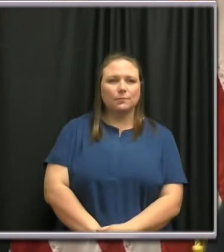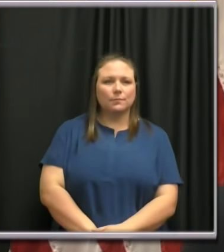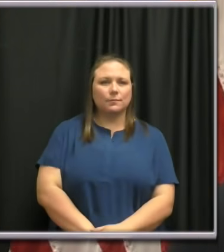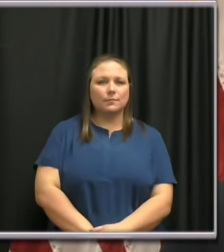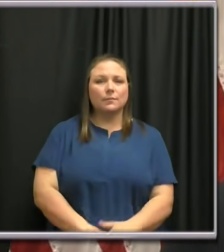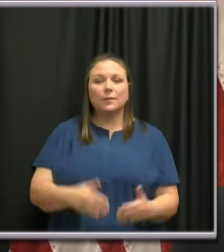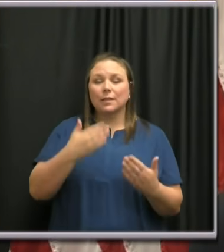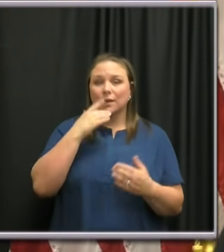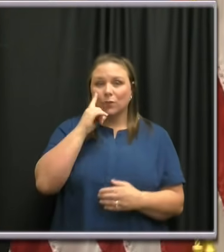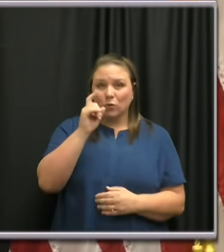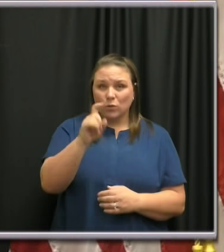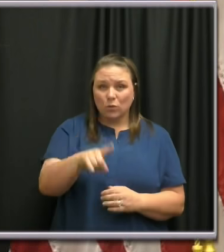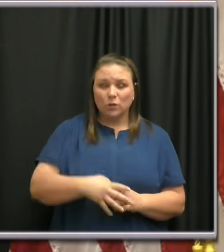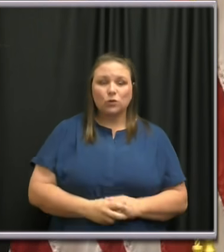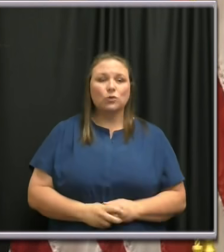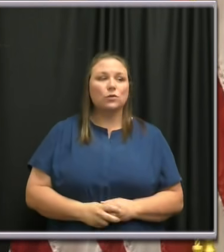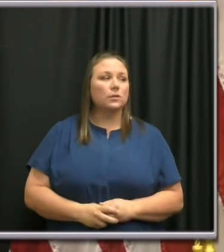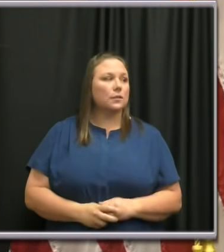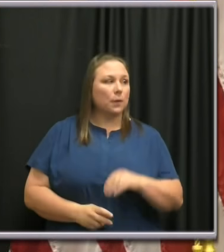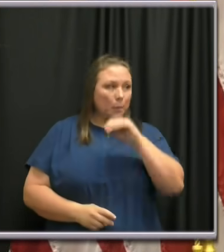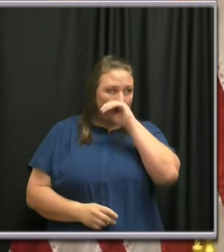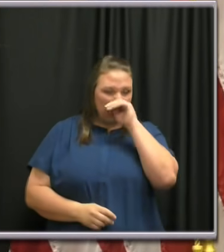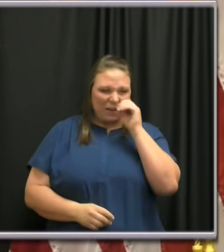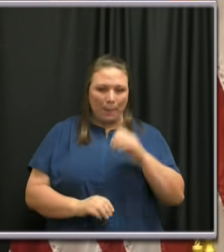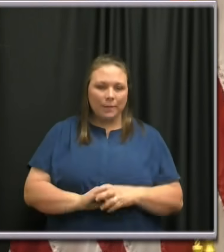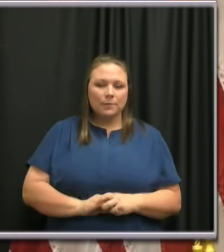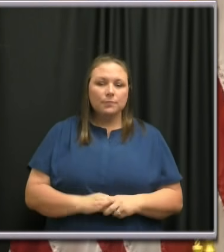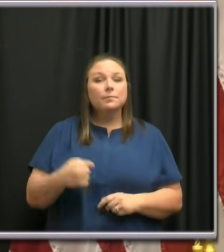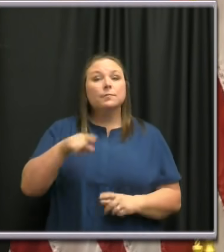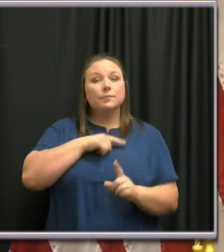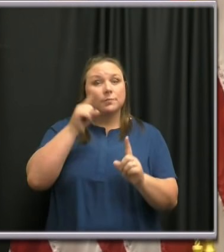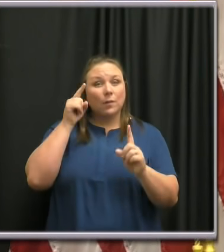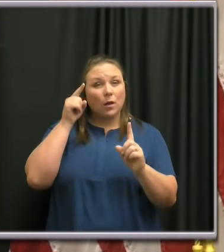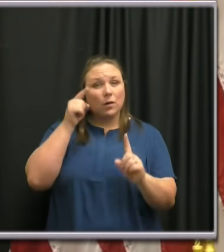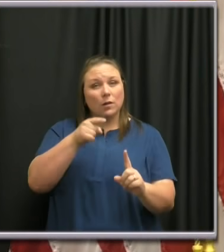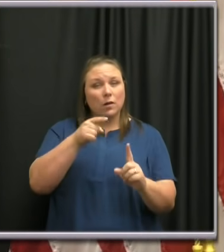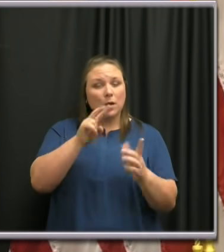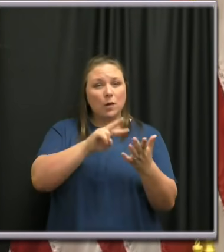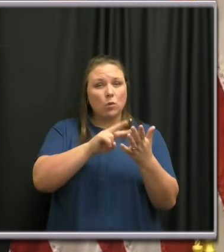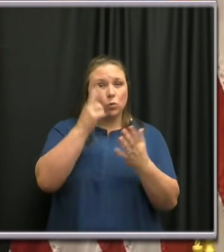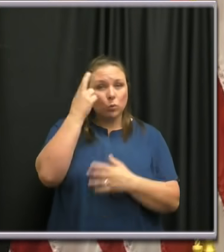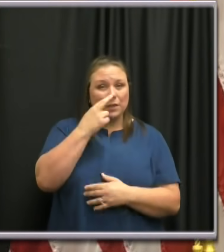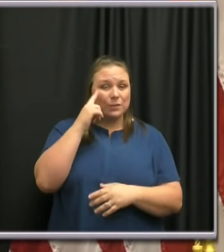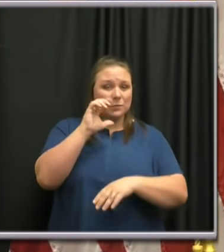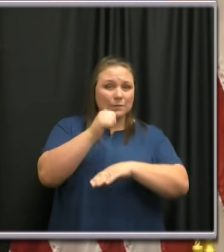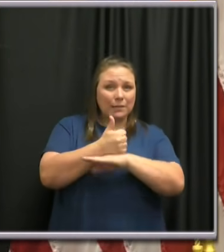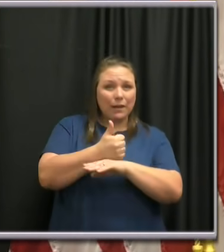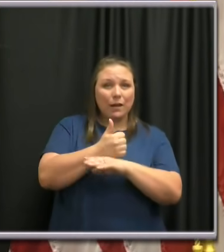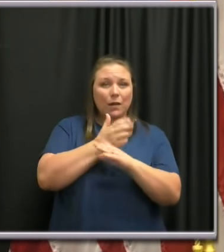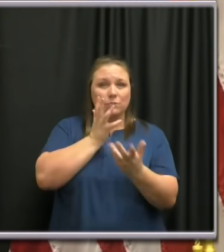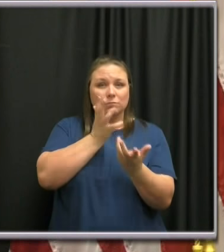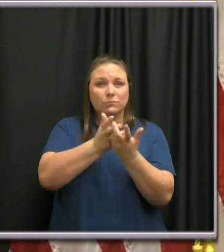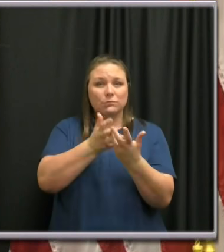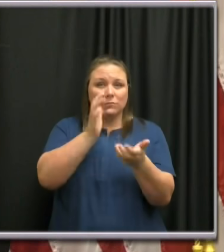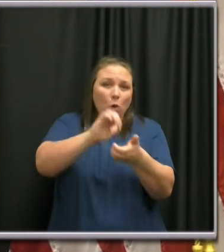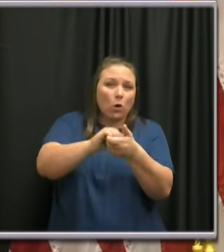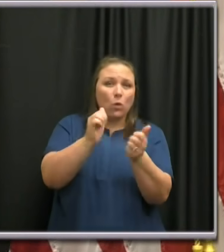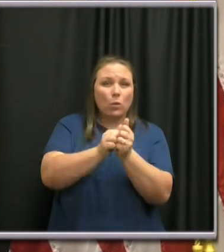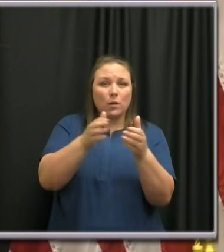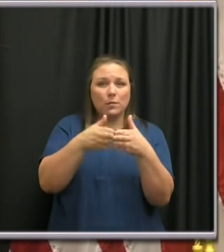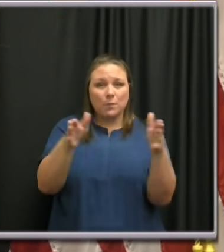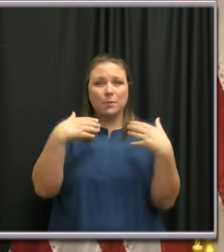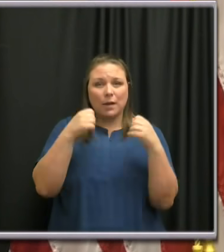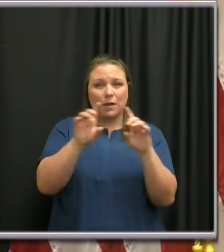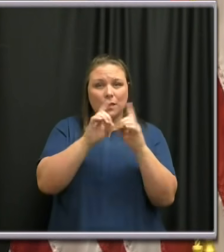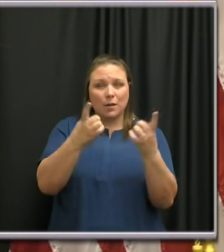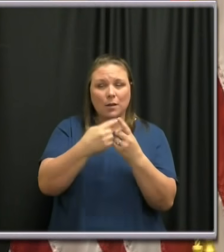Thank you for your question, Nancy. So the whole purpose of the program that we're standing up with the Public Health Department is to address some of the unique